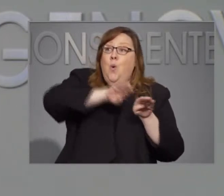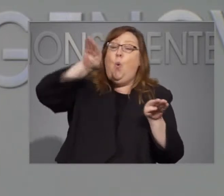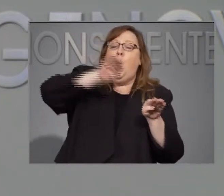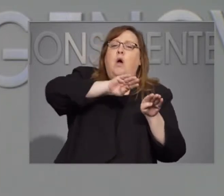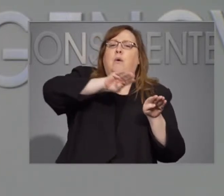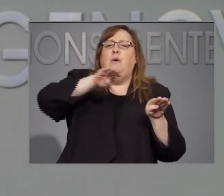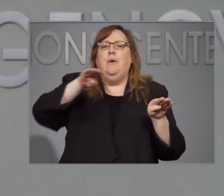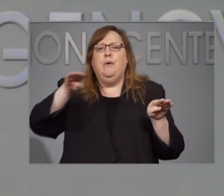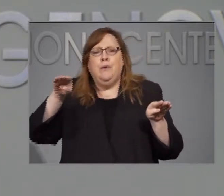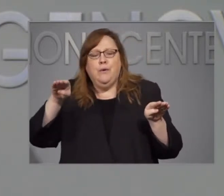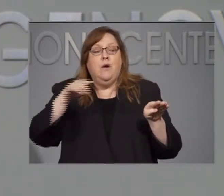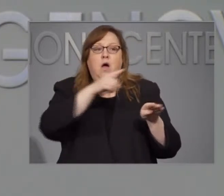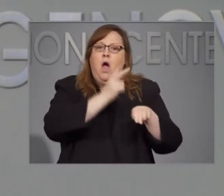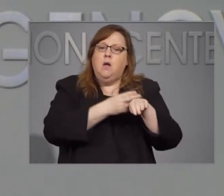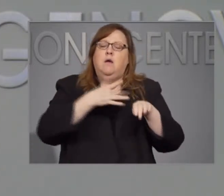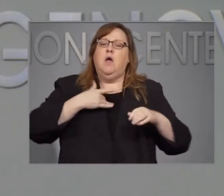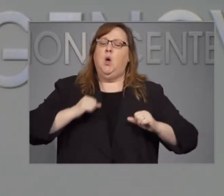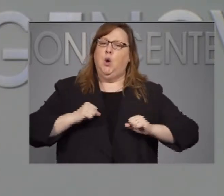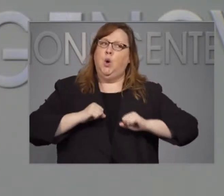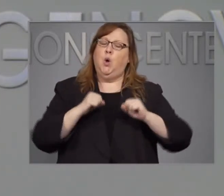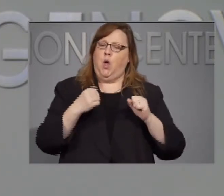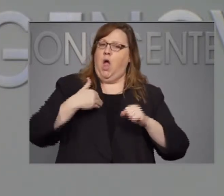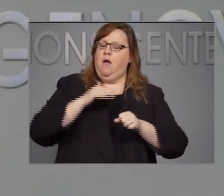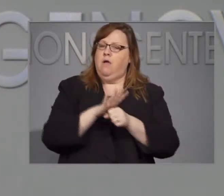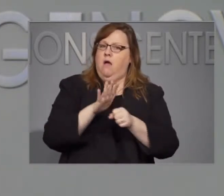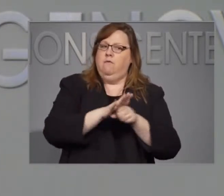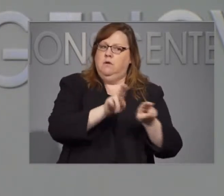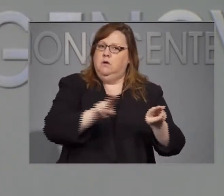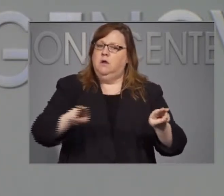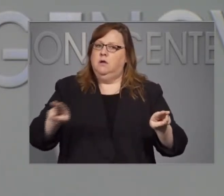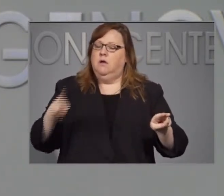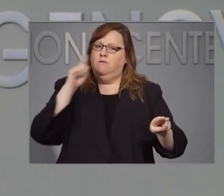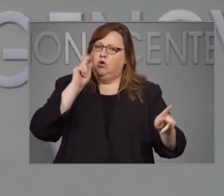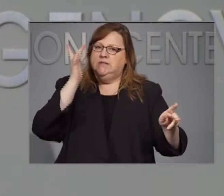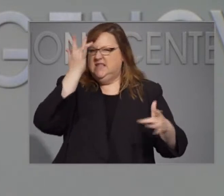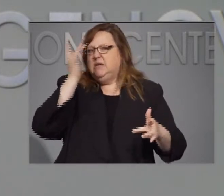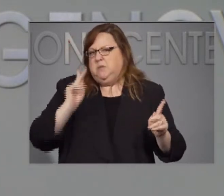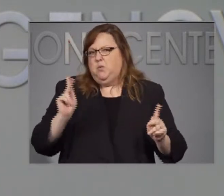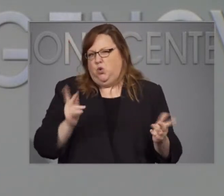hospital rise. We hope to see that level out. Thank you.